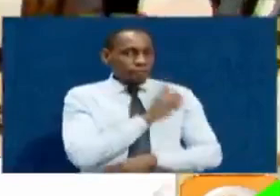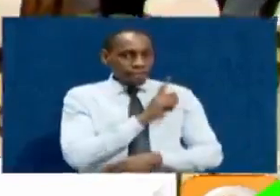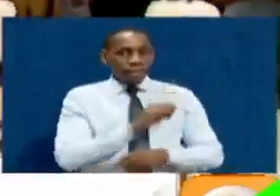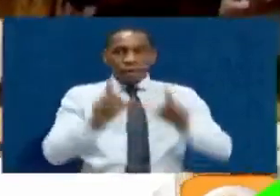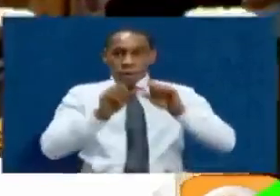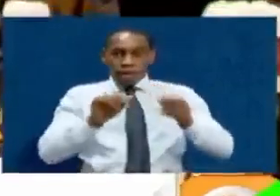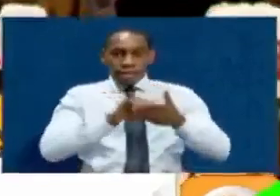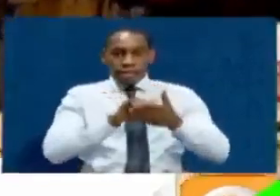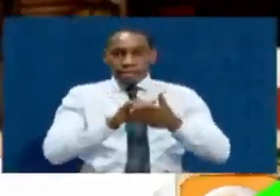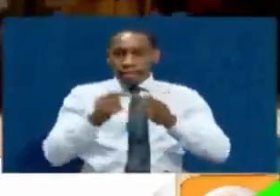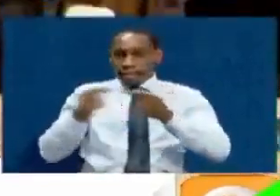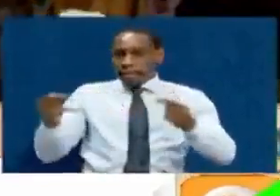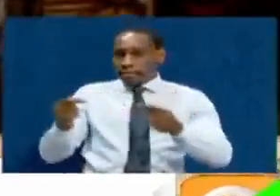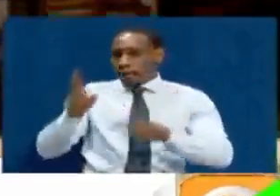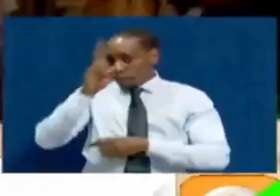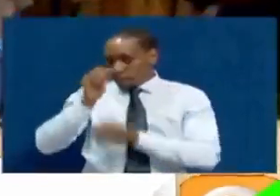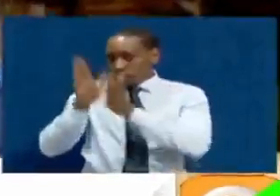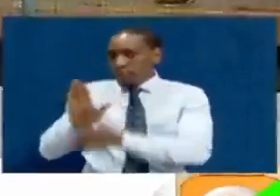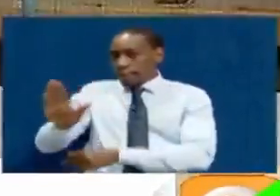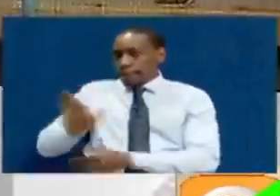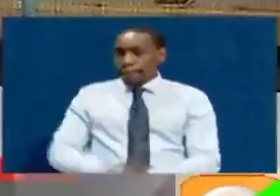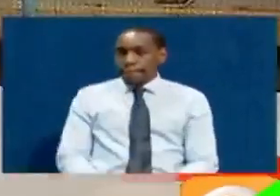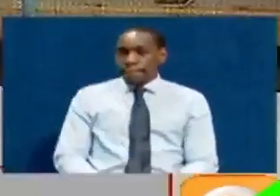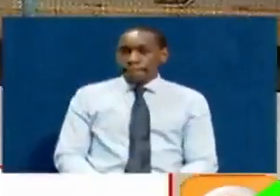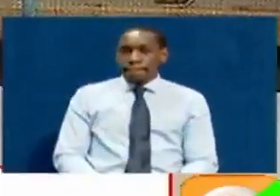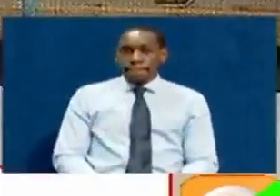have commenced into allegations made against his officers. All right.